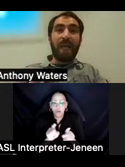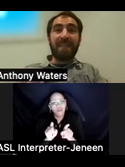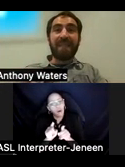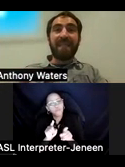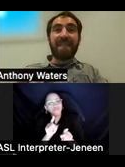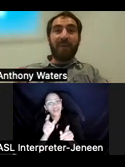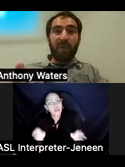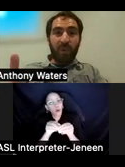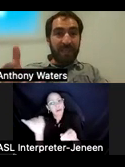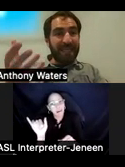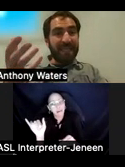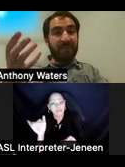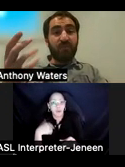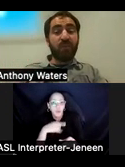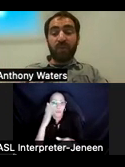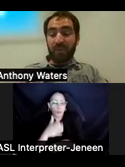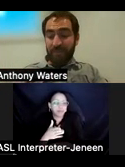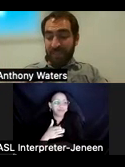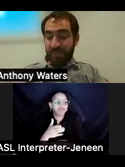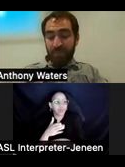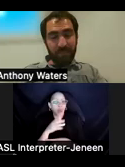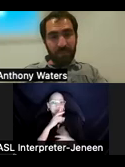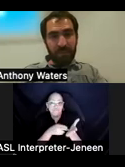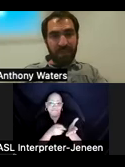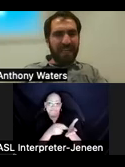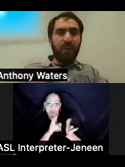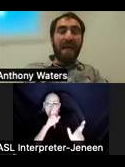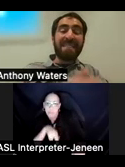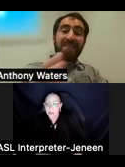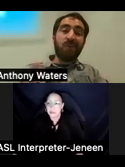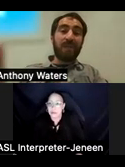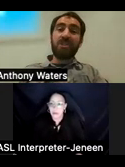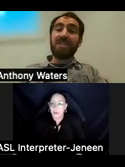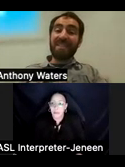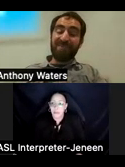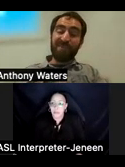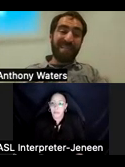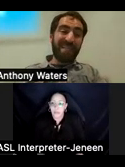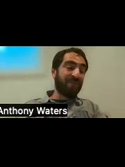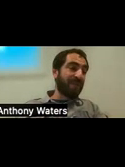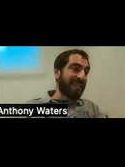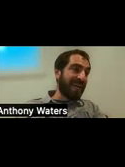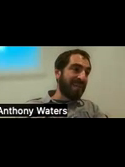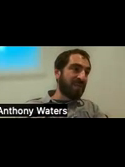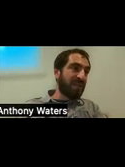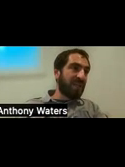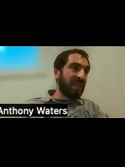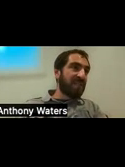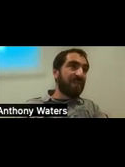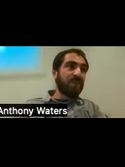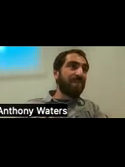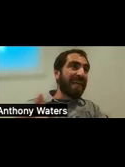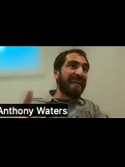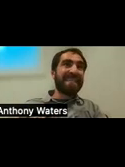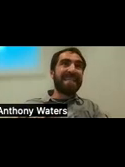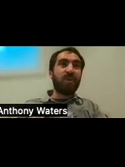more likely that we're going to get truthful responses from people. If we're asking the question differently every time,